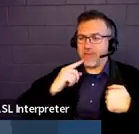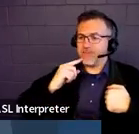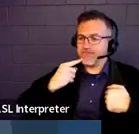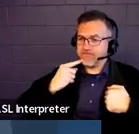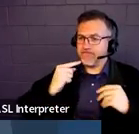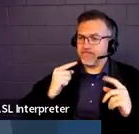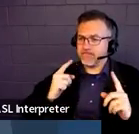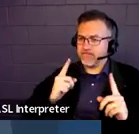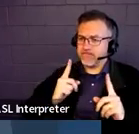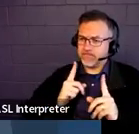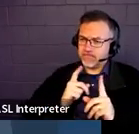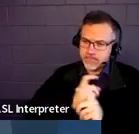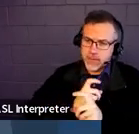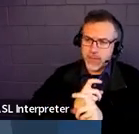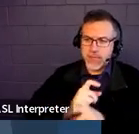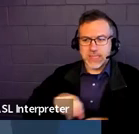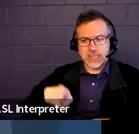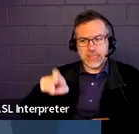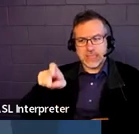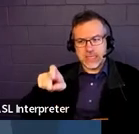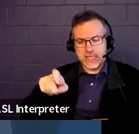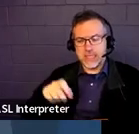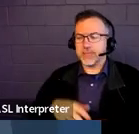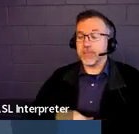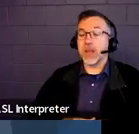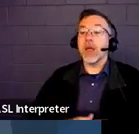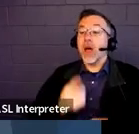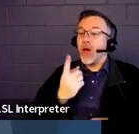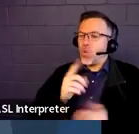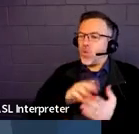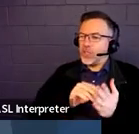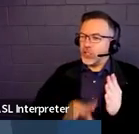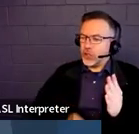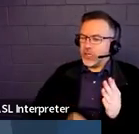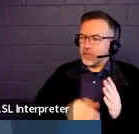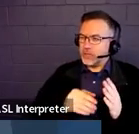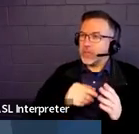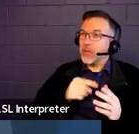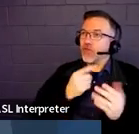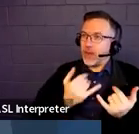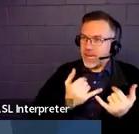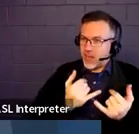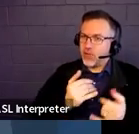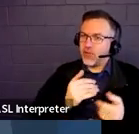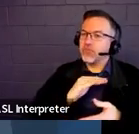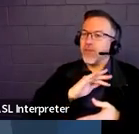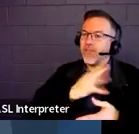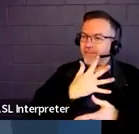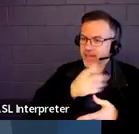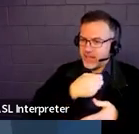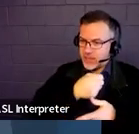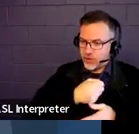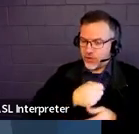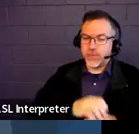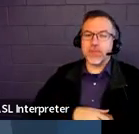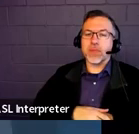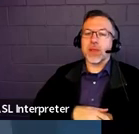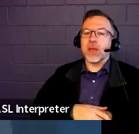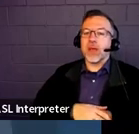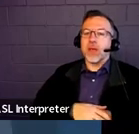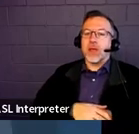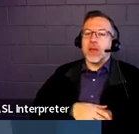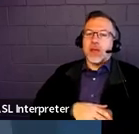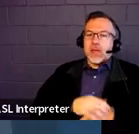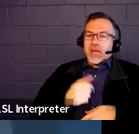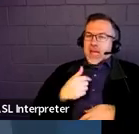they this particular student I'm thinking of is currently in their fifth year, mm-hmm. I feel like